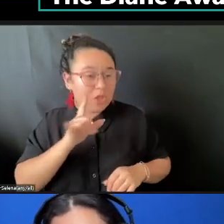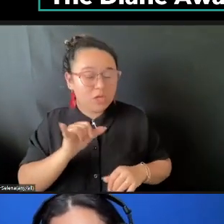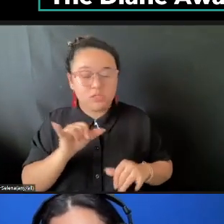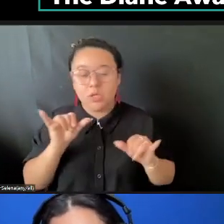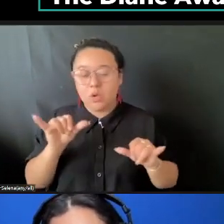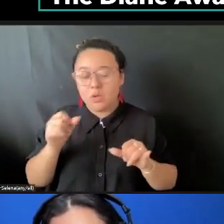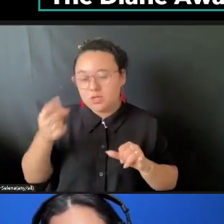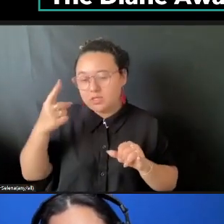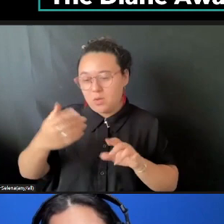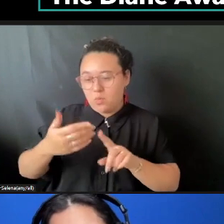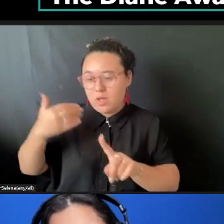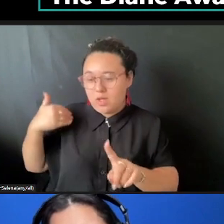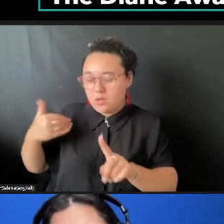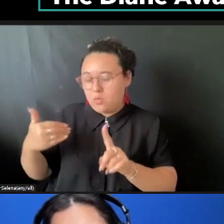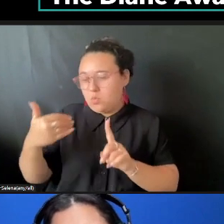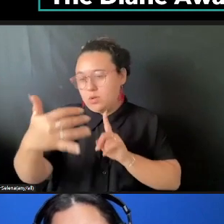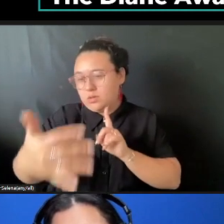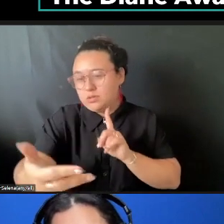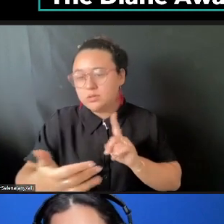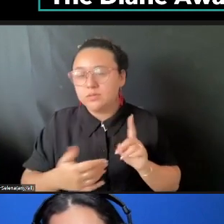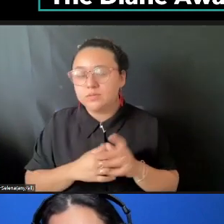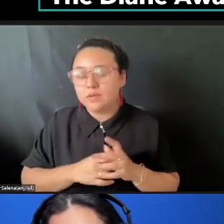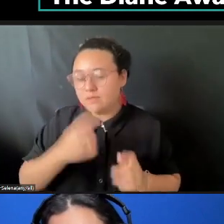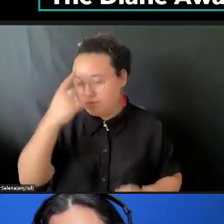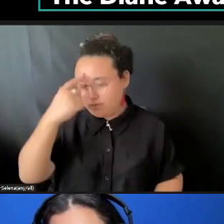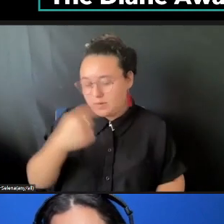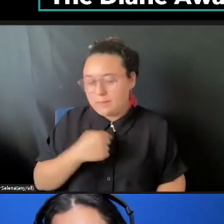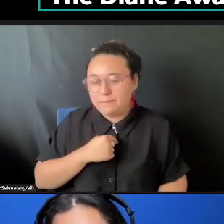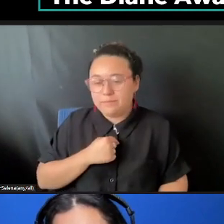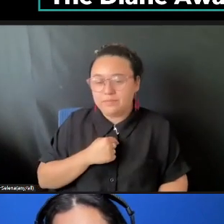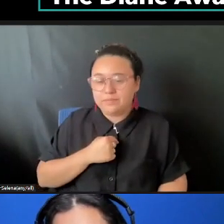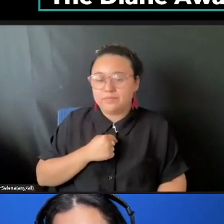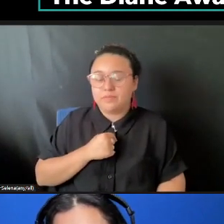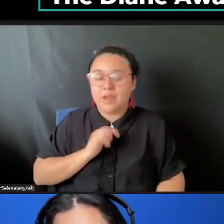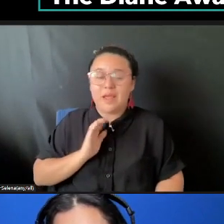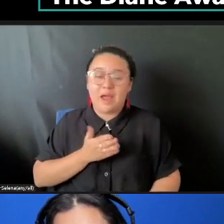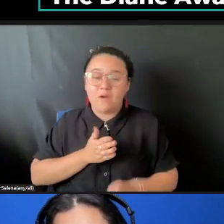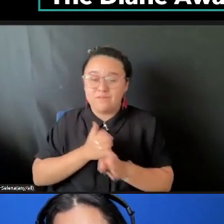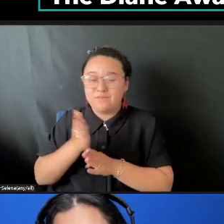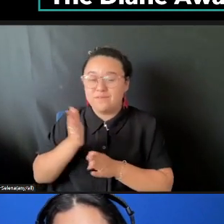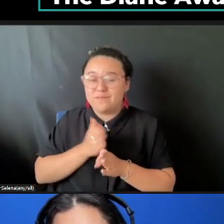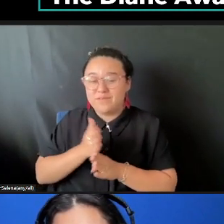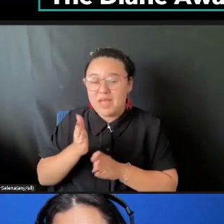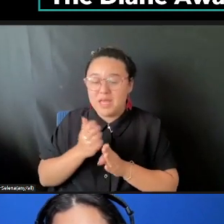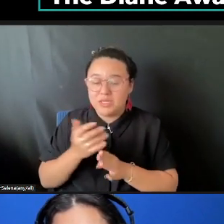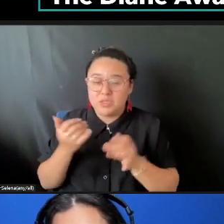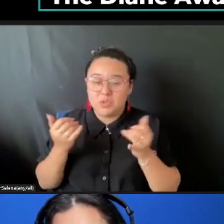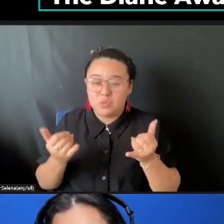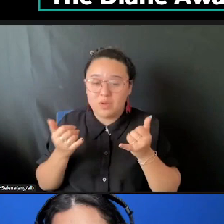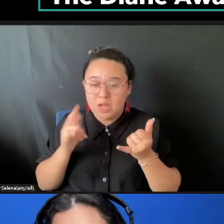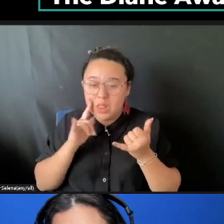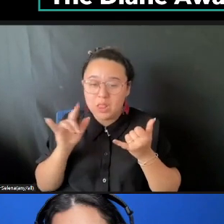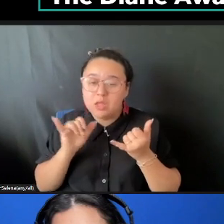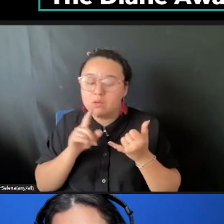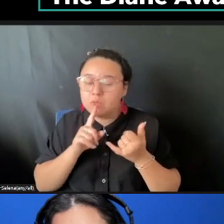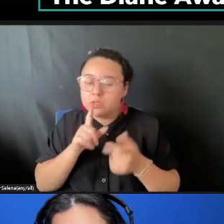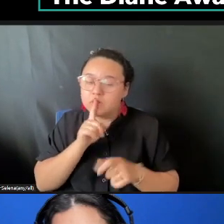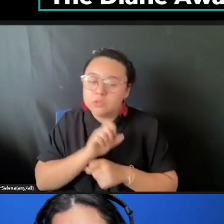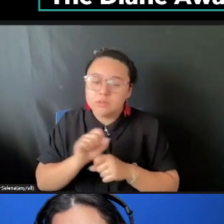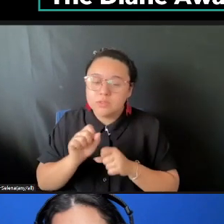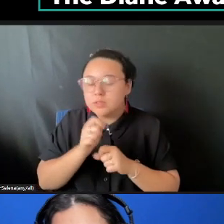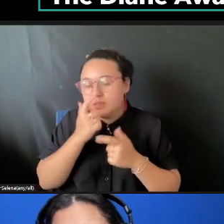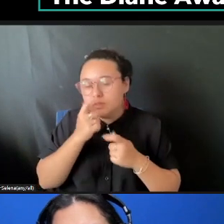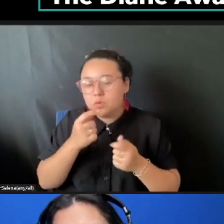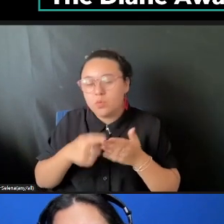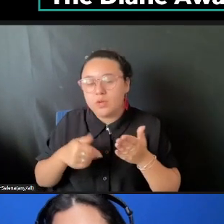it goes. And I think that, to me, particularly where our field is right now, I'm very interested in like the what's next